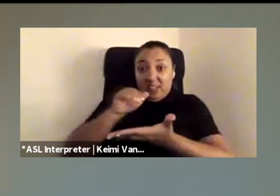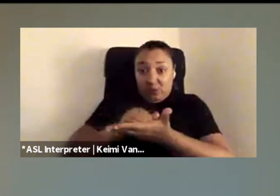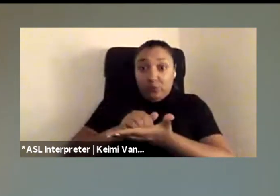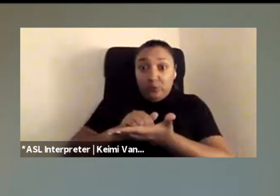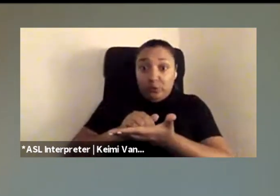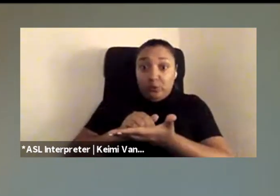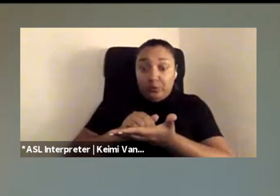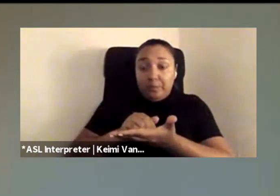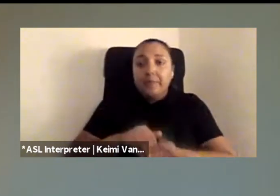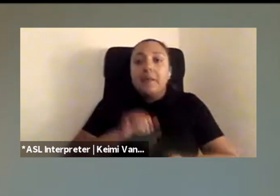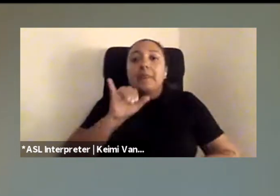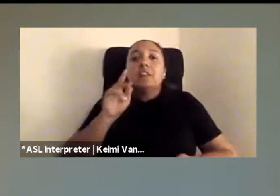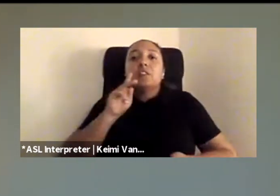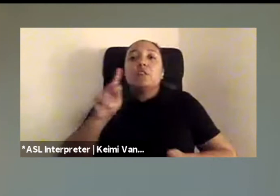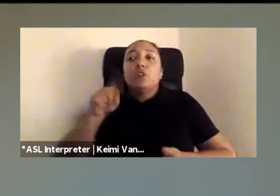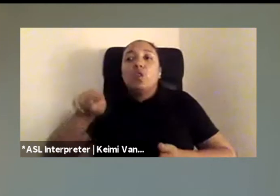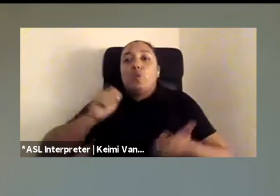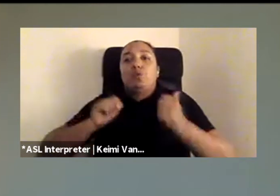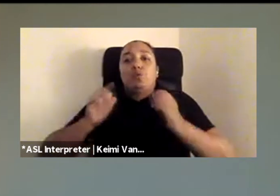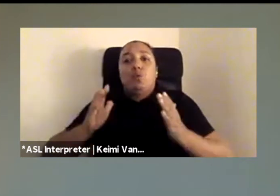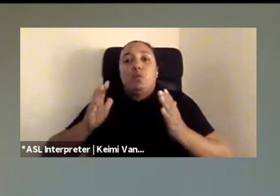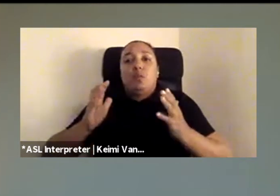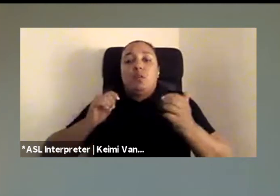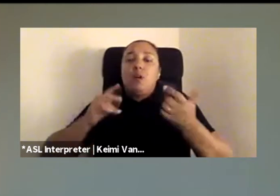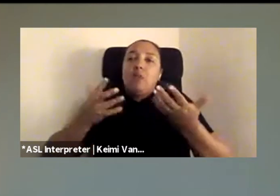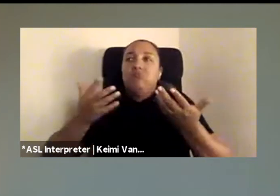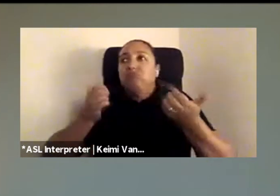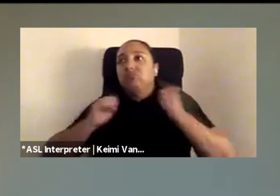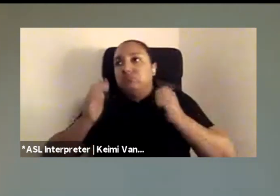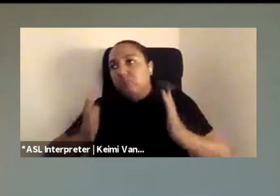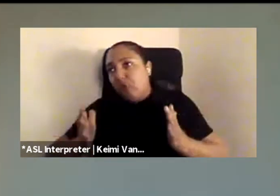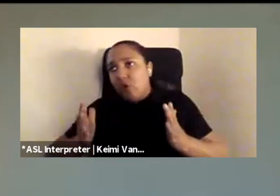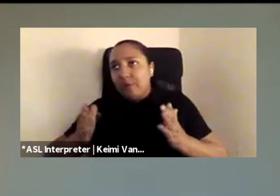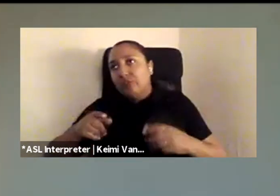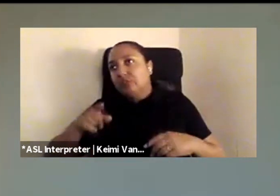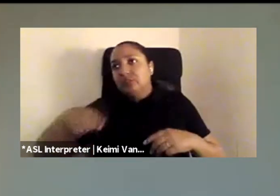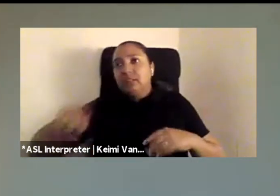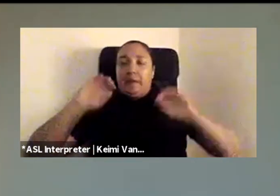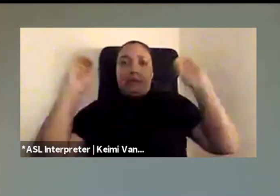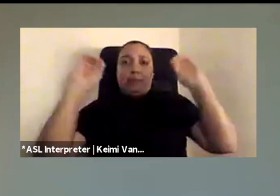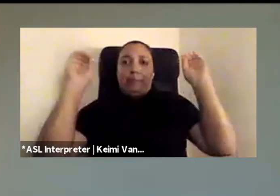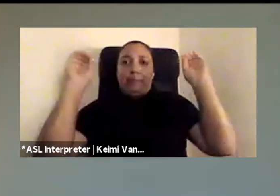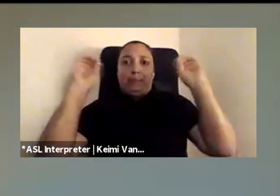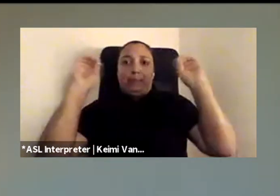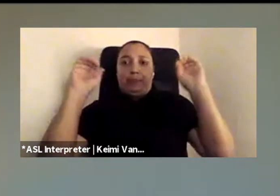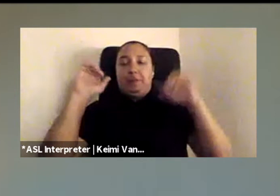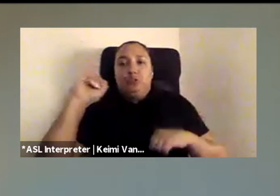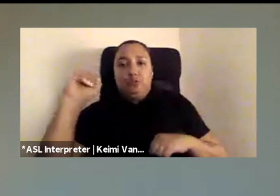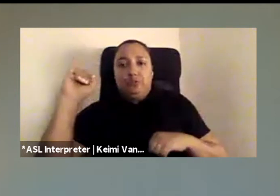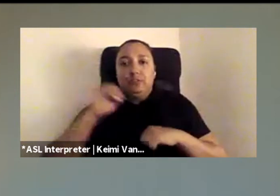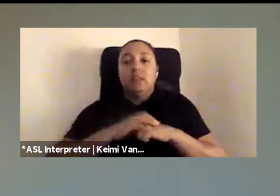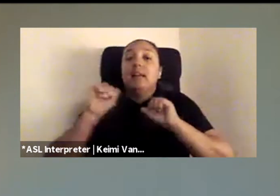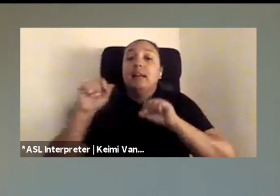where uninsured artists, dancers and choreographers, and anybody in the entertainment industry can go and